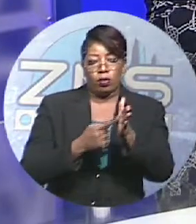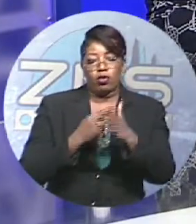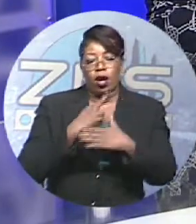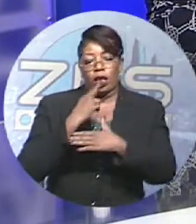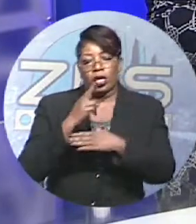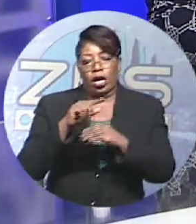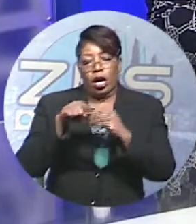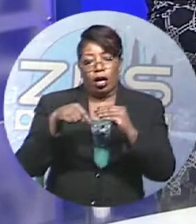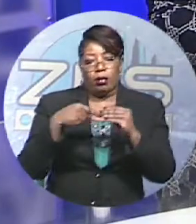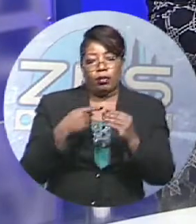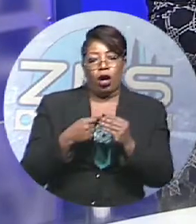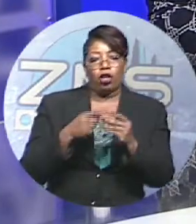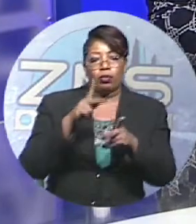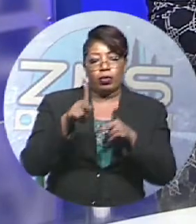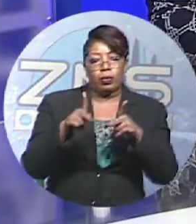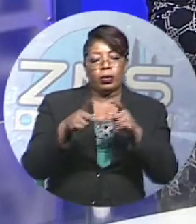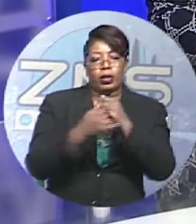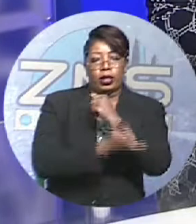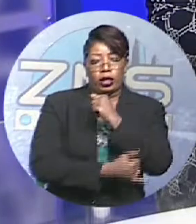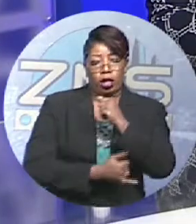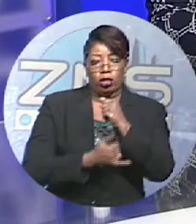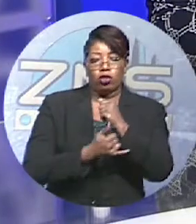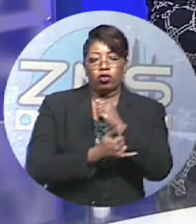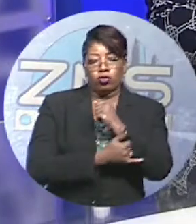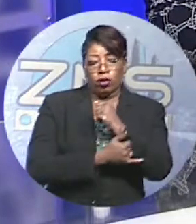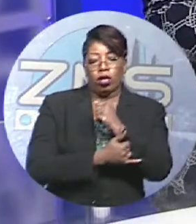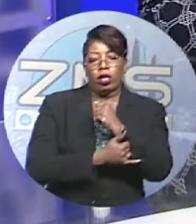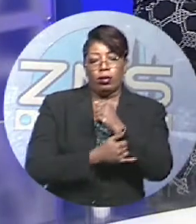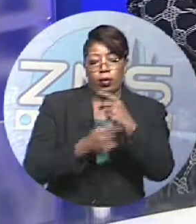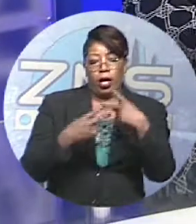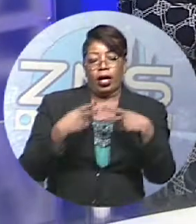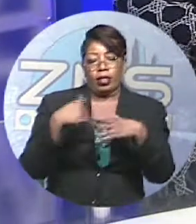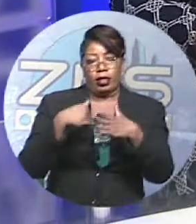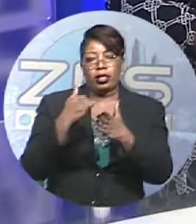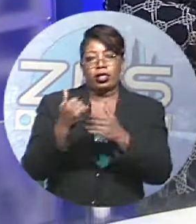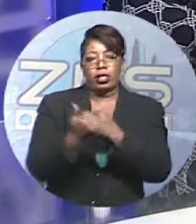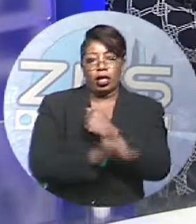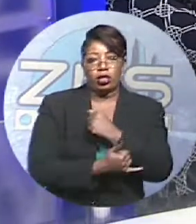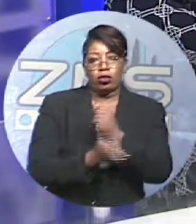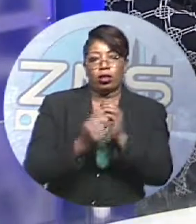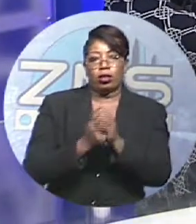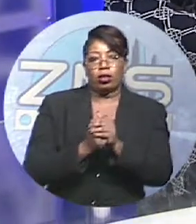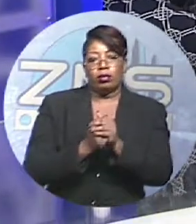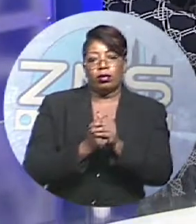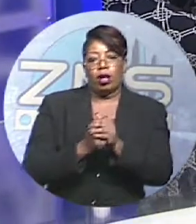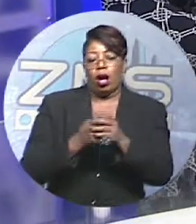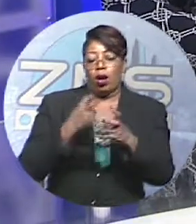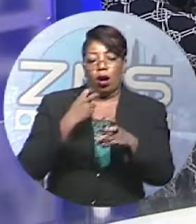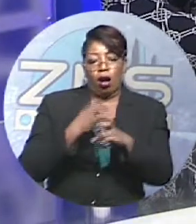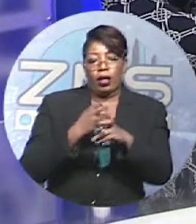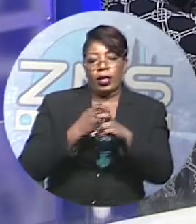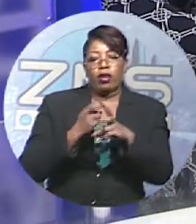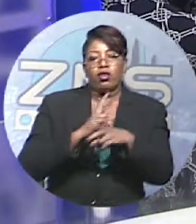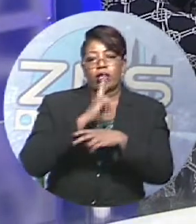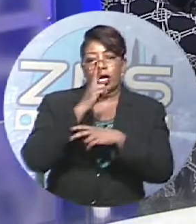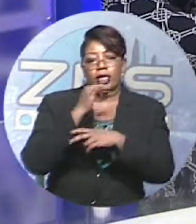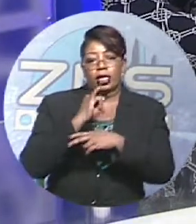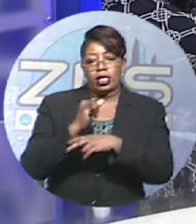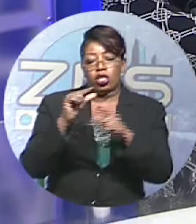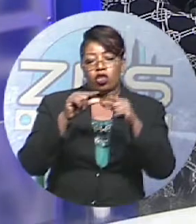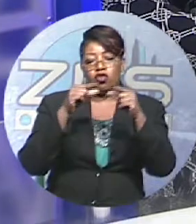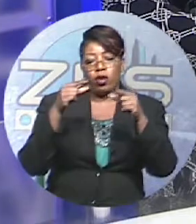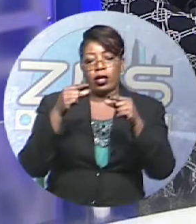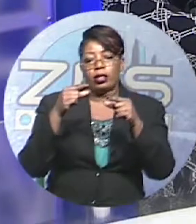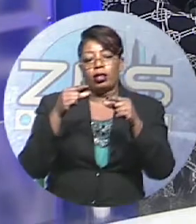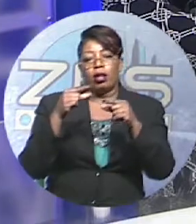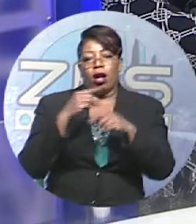realities about things that people in this country face every day. But as harsh as that reality is, we found out that the Great Commission Ministries